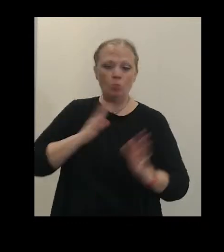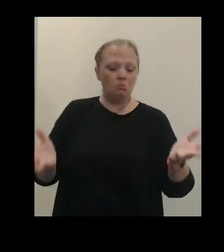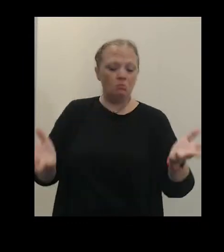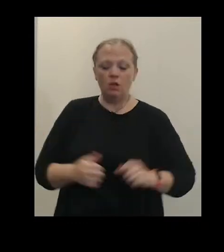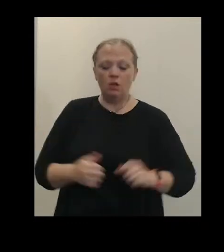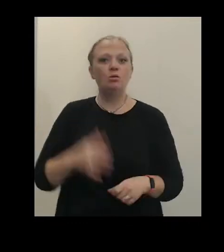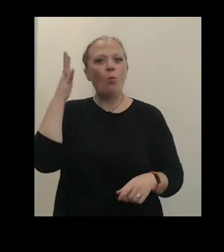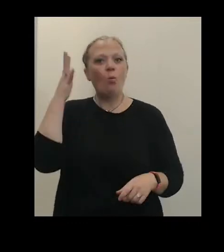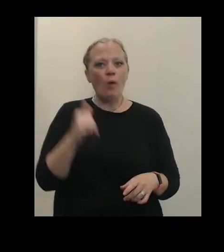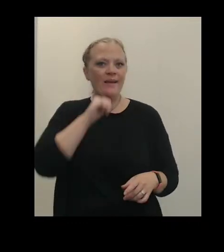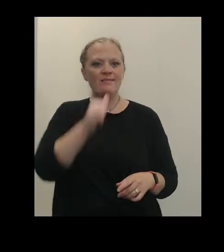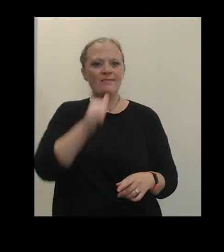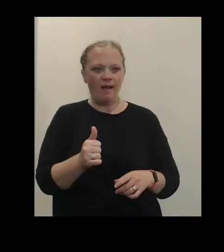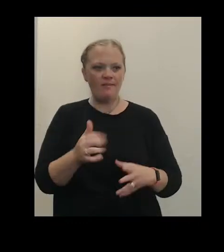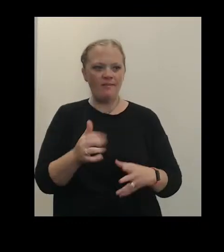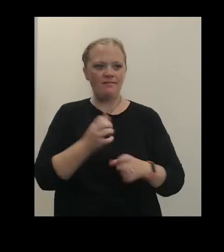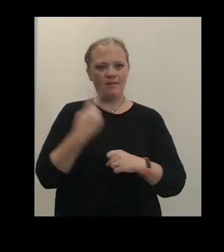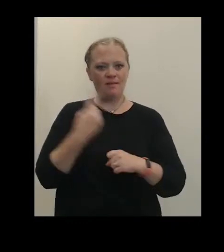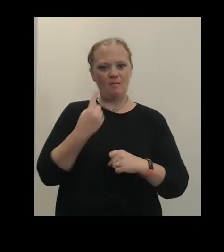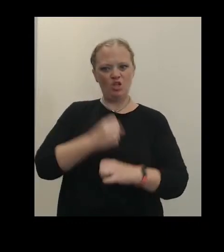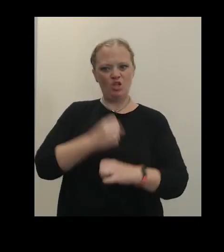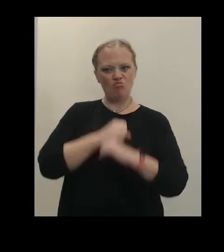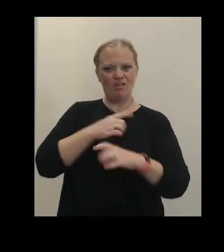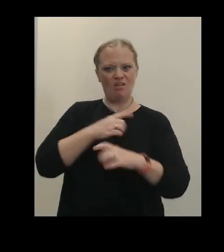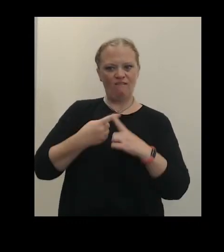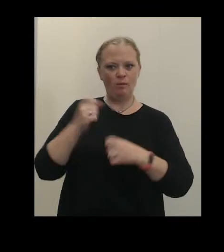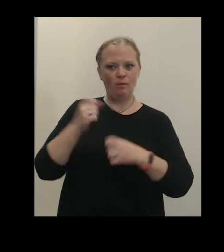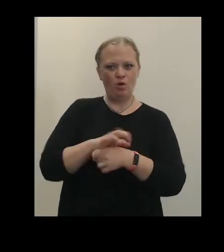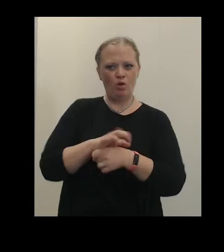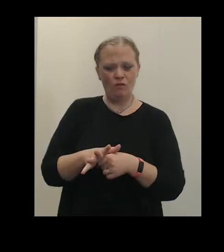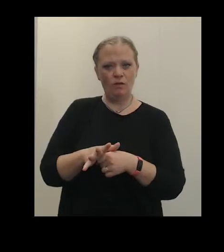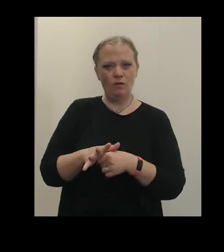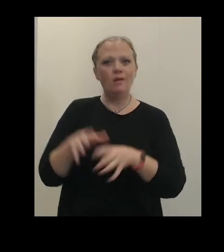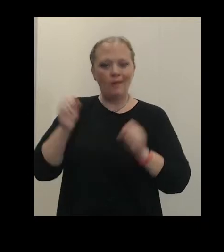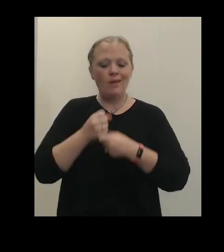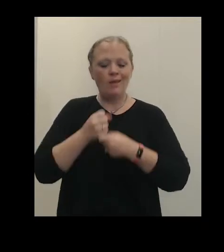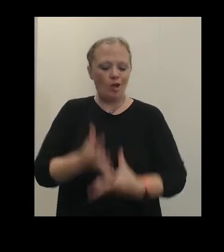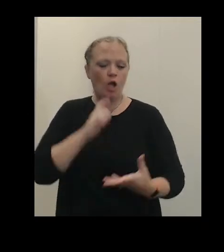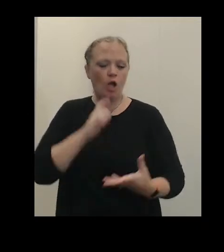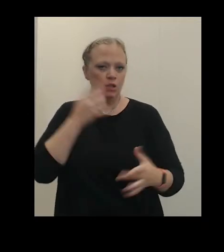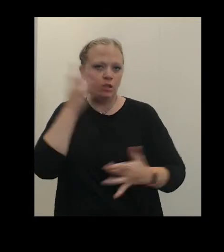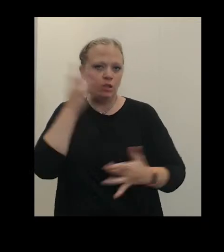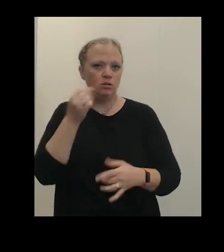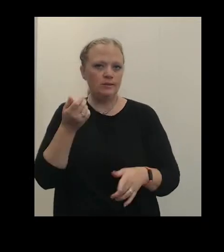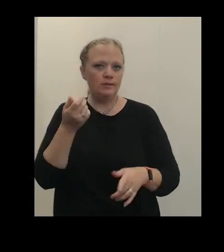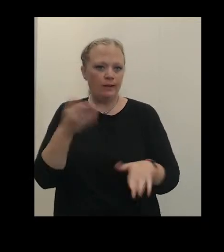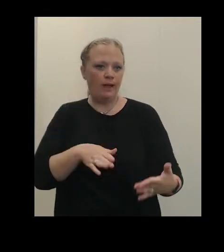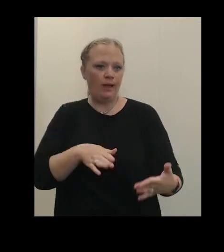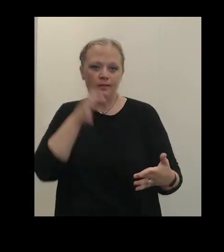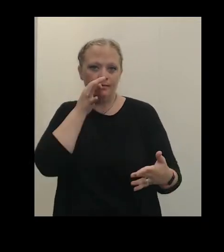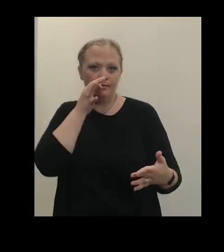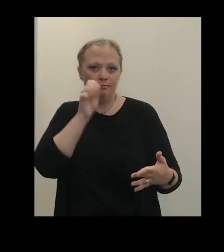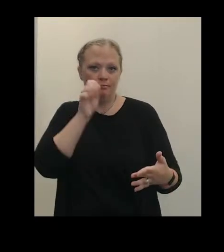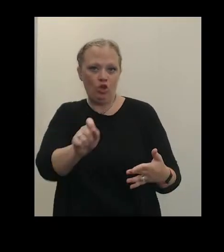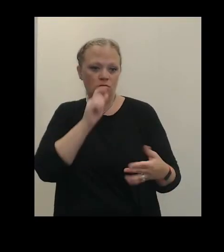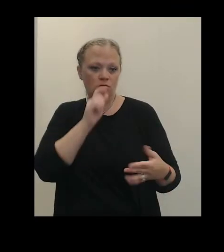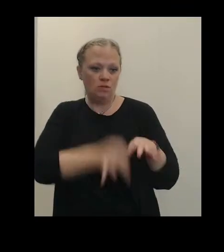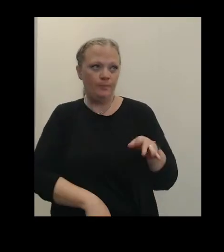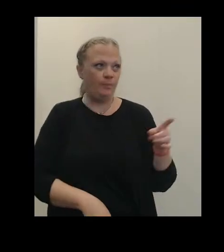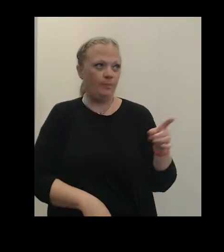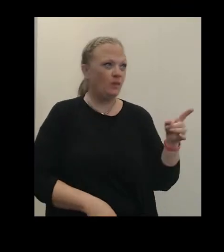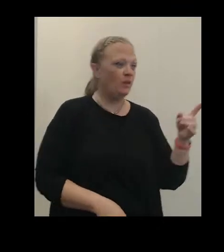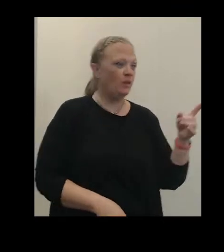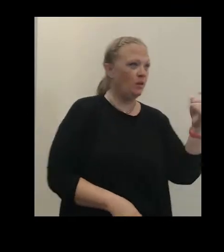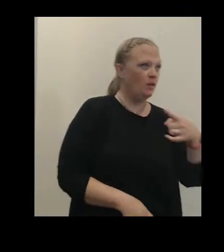would you not get something that can protect you from COVID-19, which can cause serious illness and death? It's as simple as that. So you don't have to worry about getting the